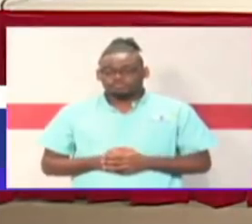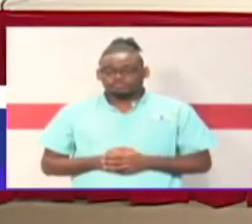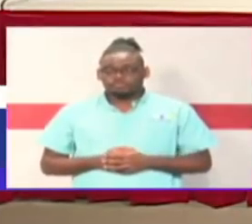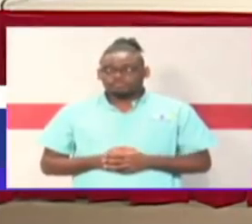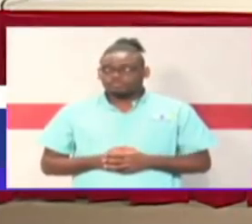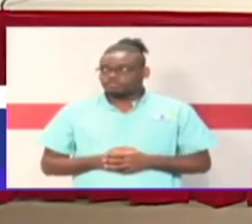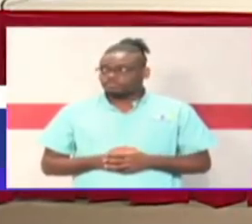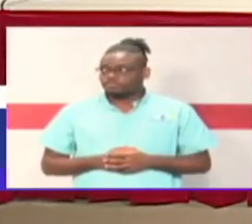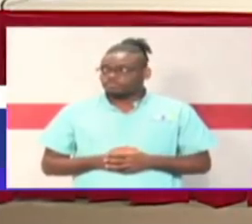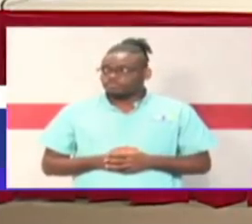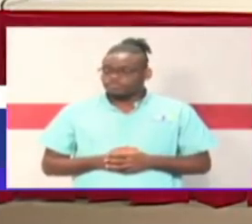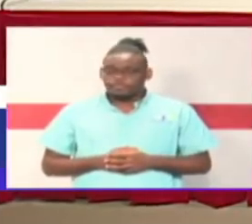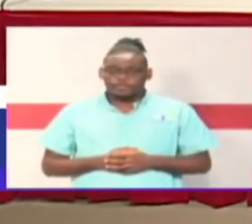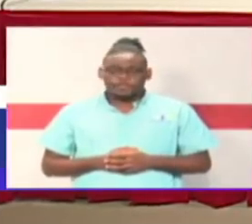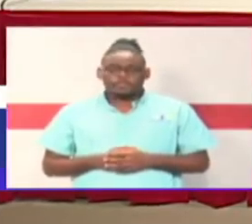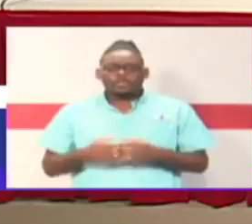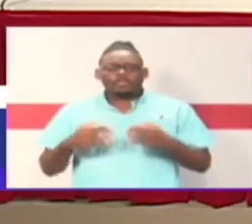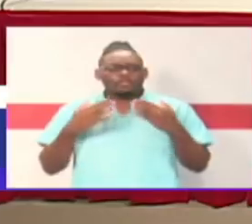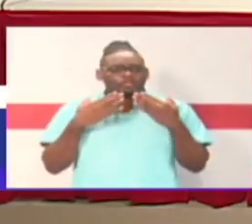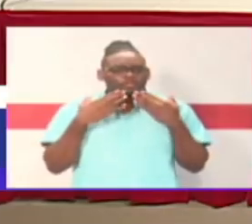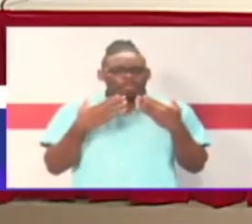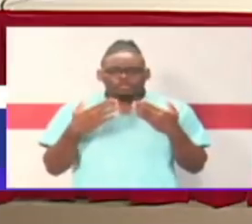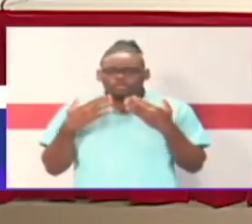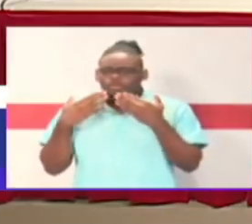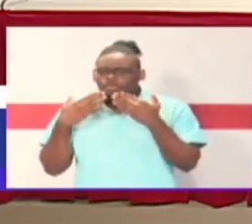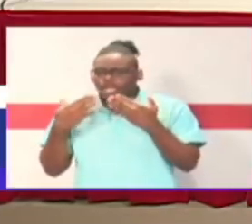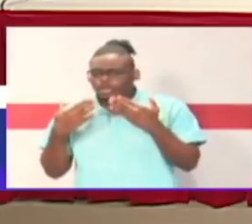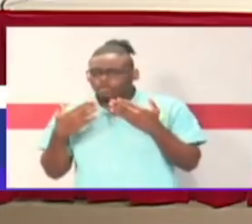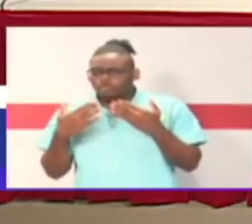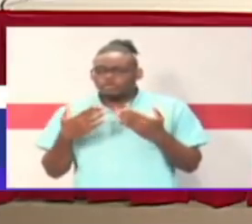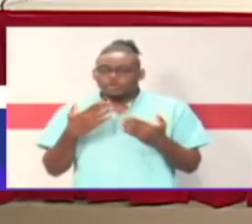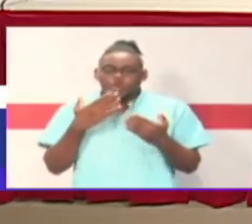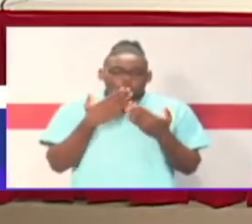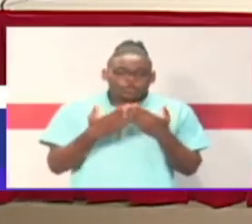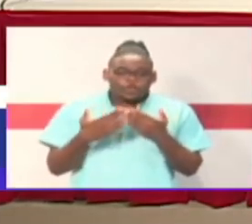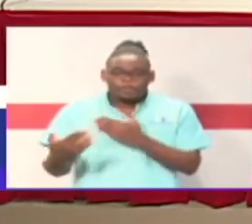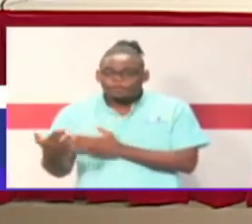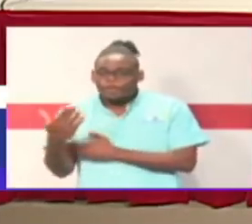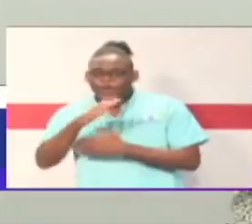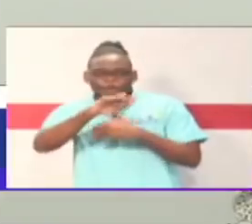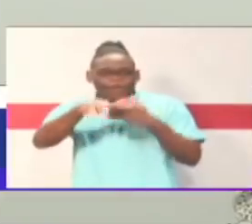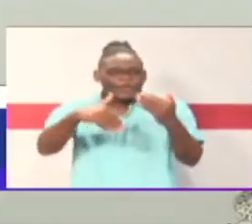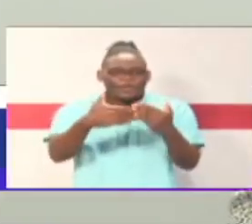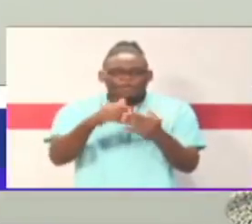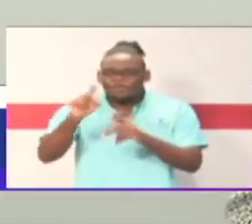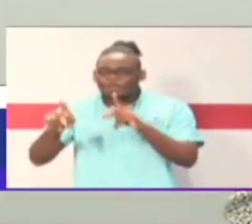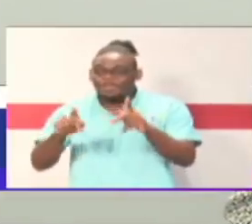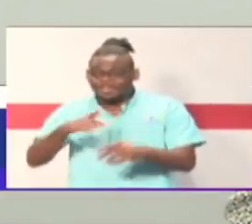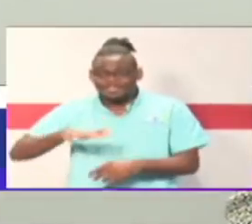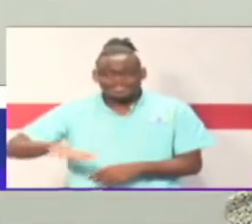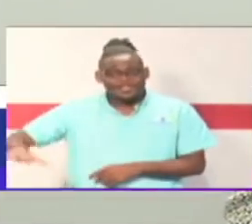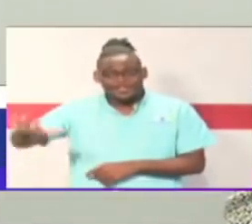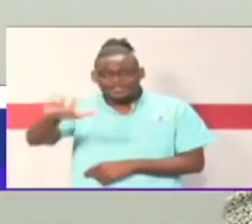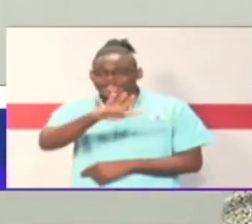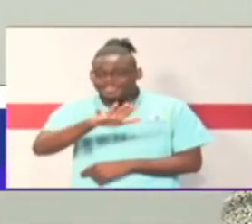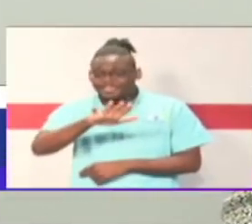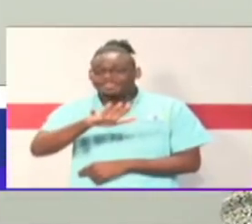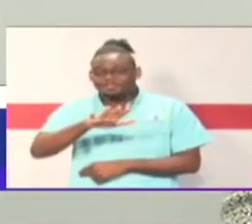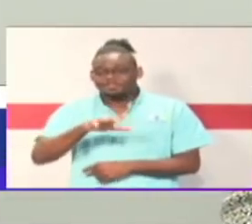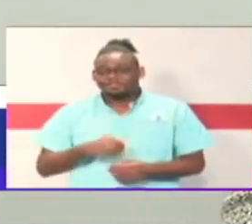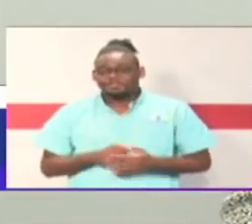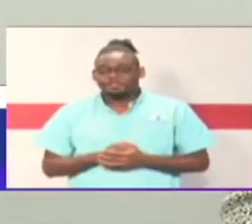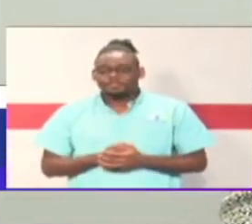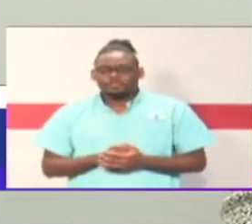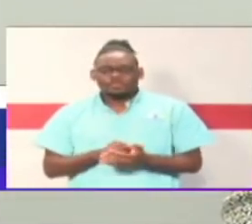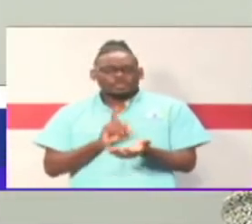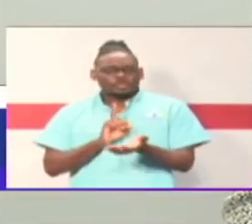Thank you very much, Candice. Good morning to my colleagues, Ms. Candice Alcantara, Dr. Sujisingh, and a